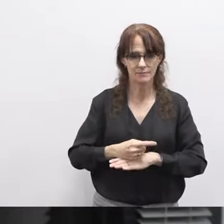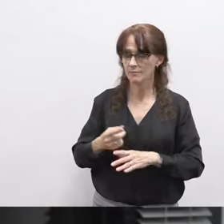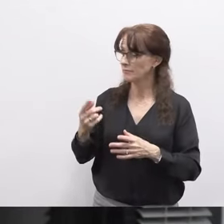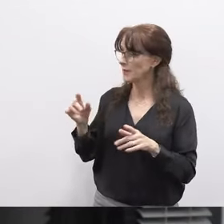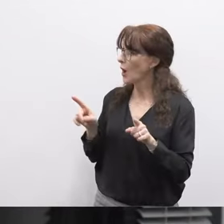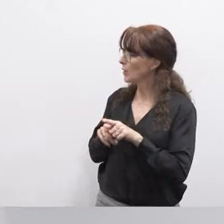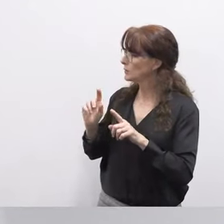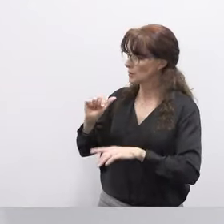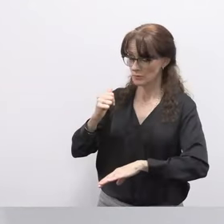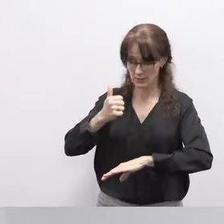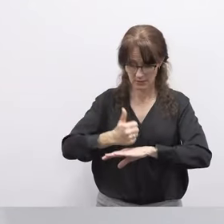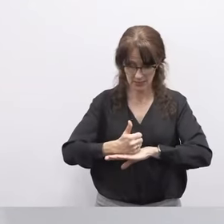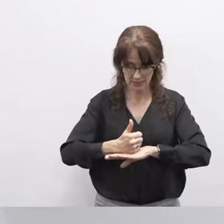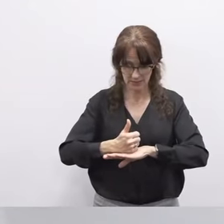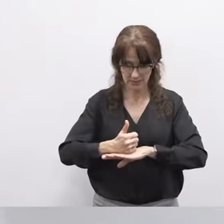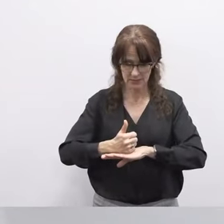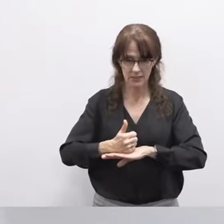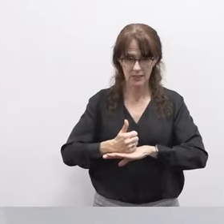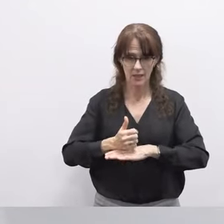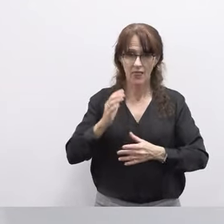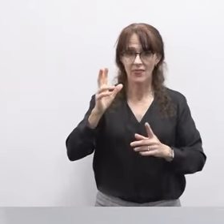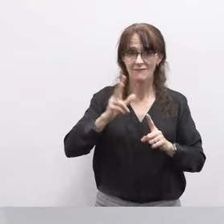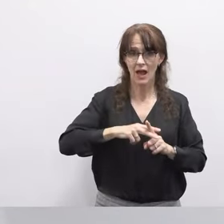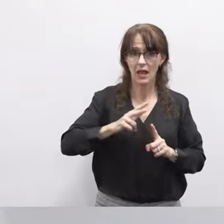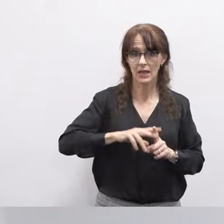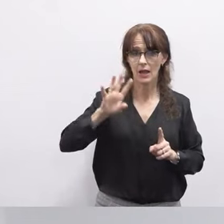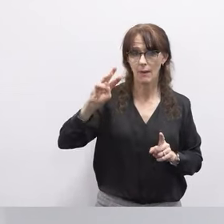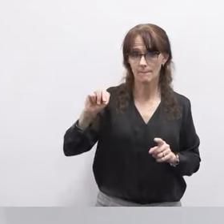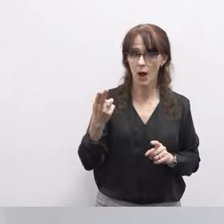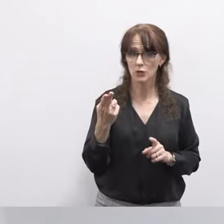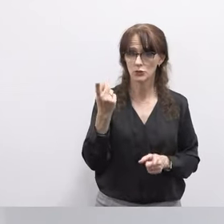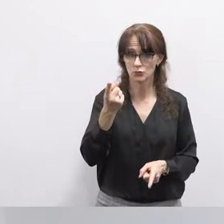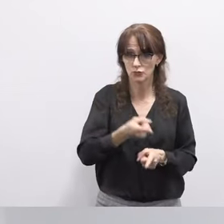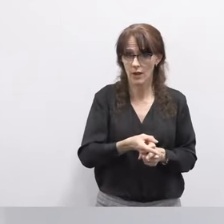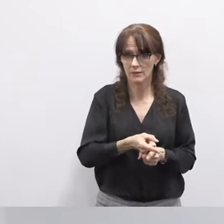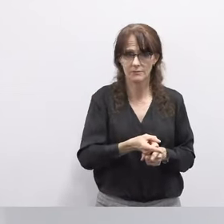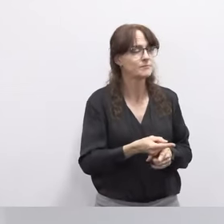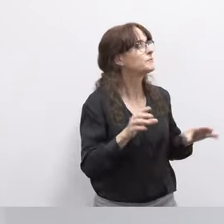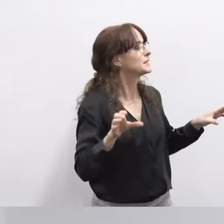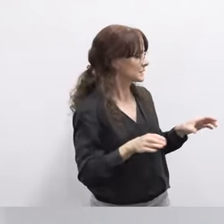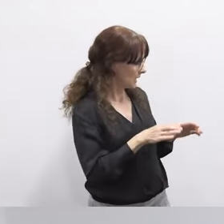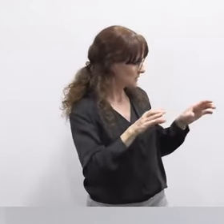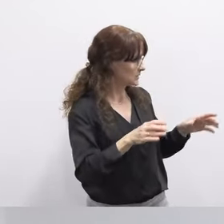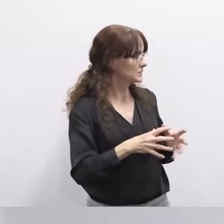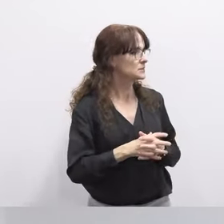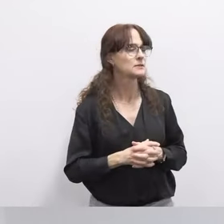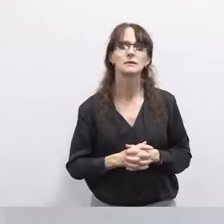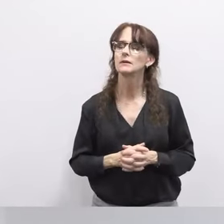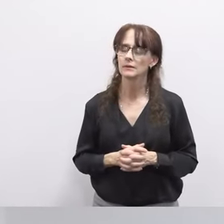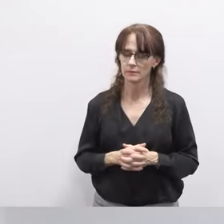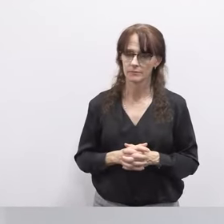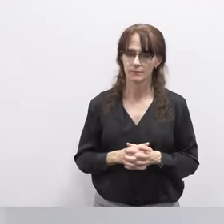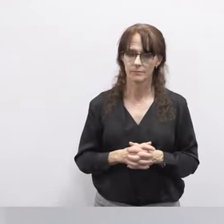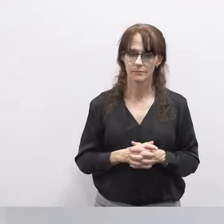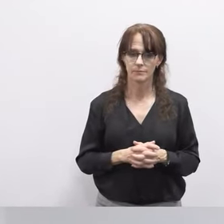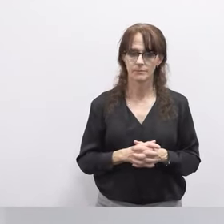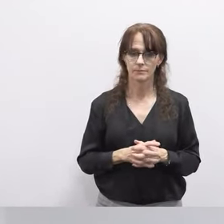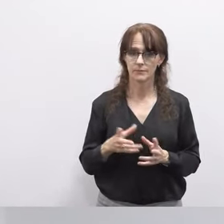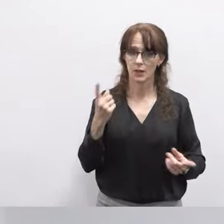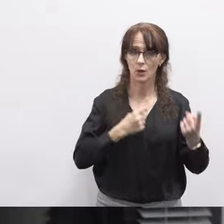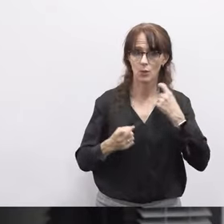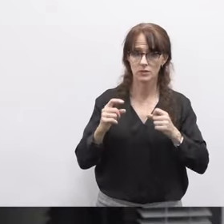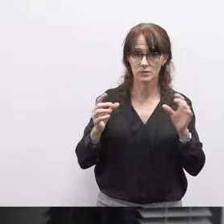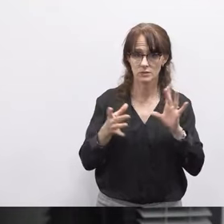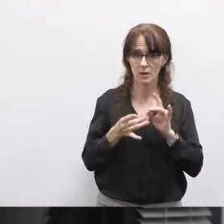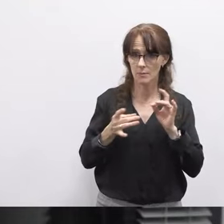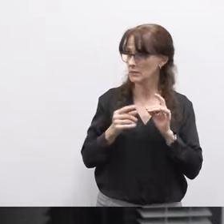also sets forth the filing in March as well, correct? It does. Any questions or comments,